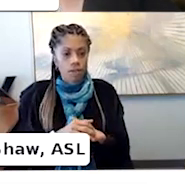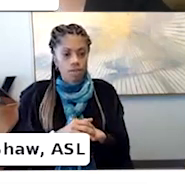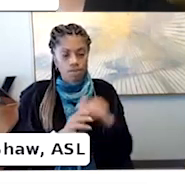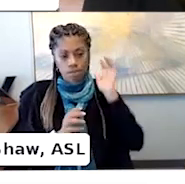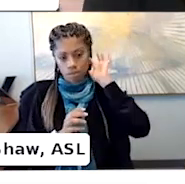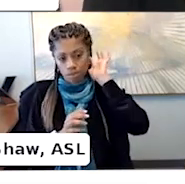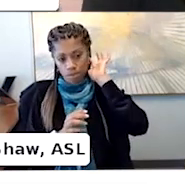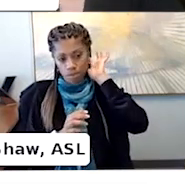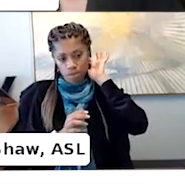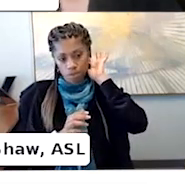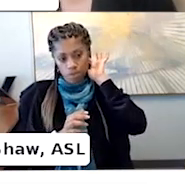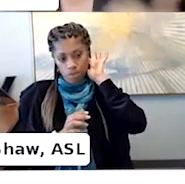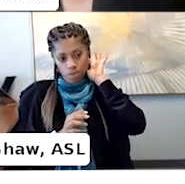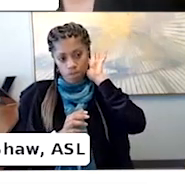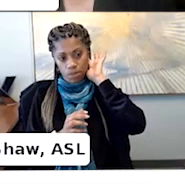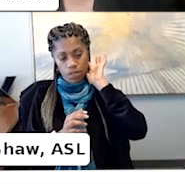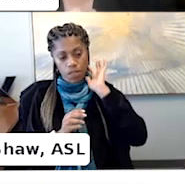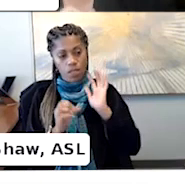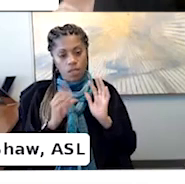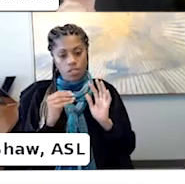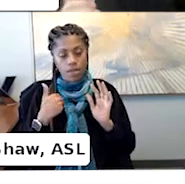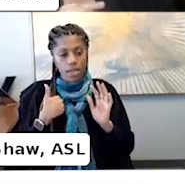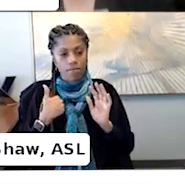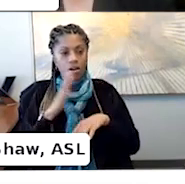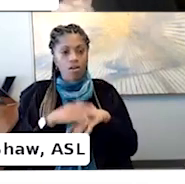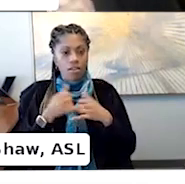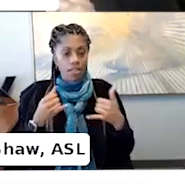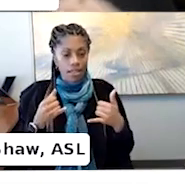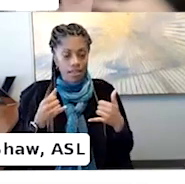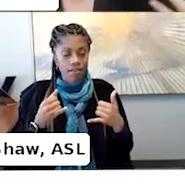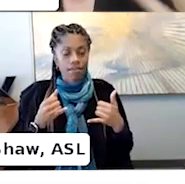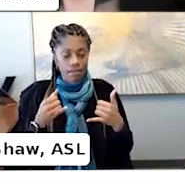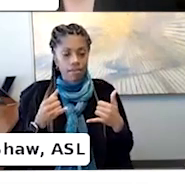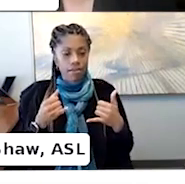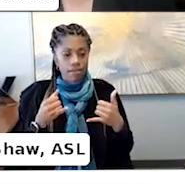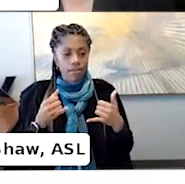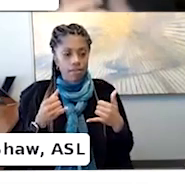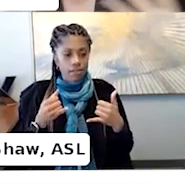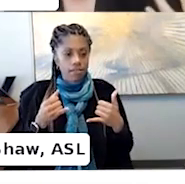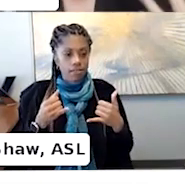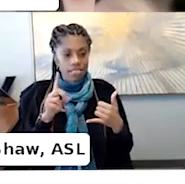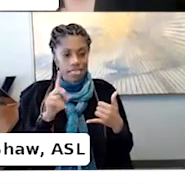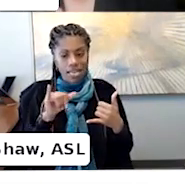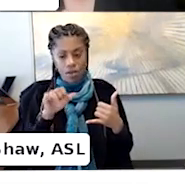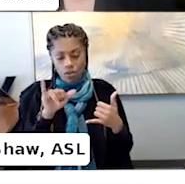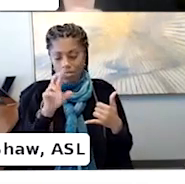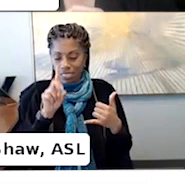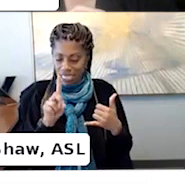we really encourage it. We have an online learning hub at diy.storycorps.org, and we just hope that we can be generous